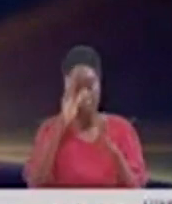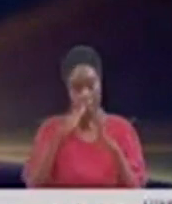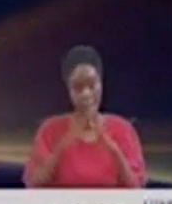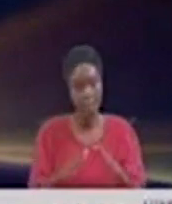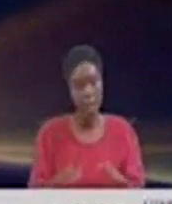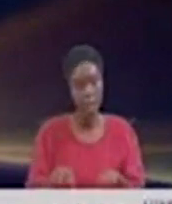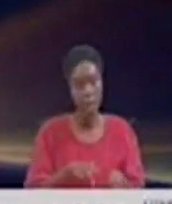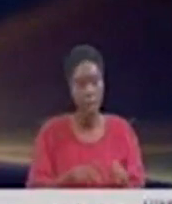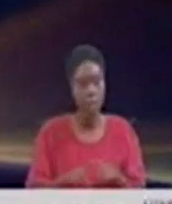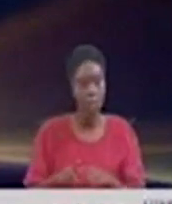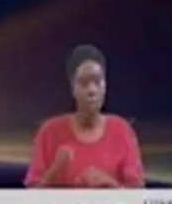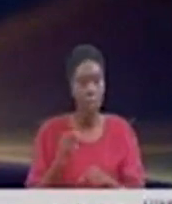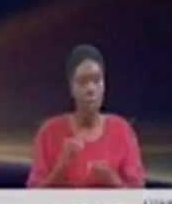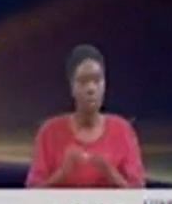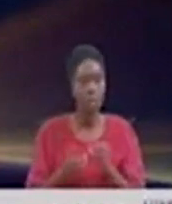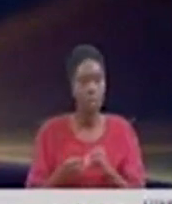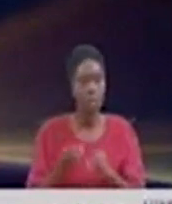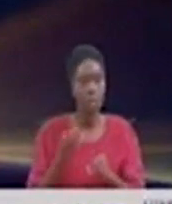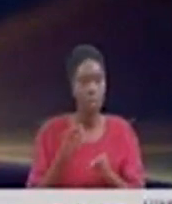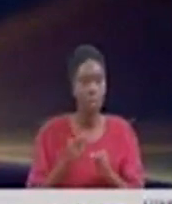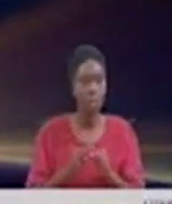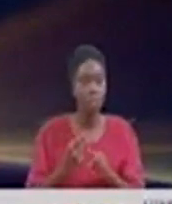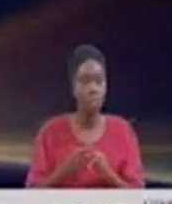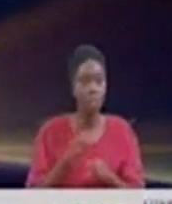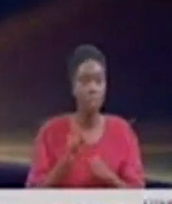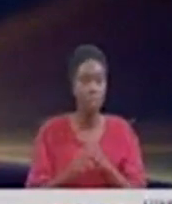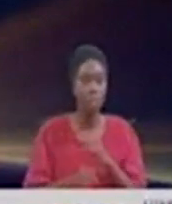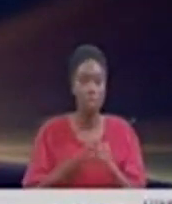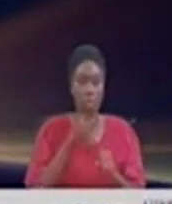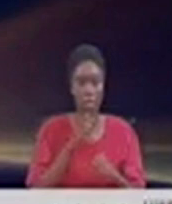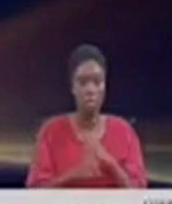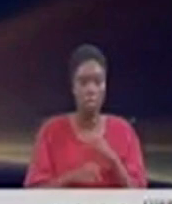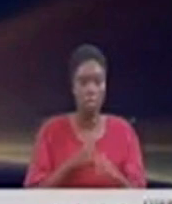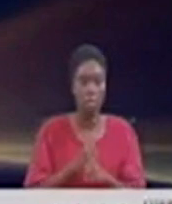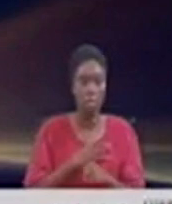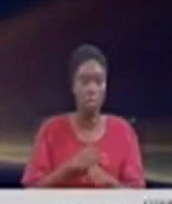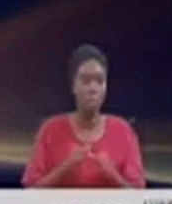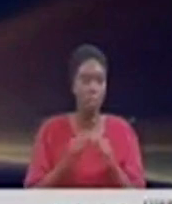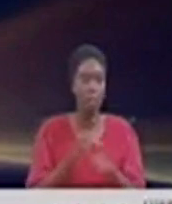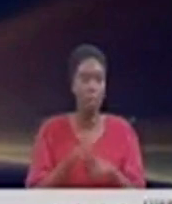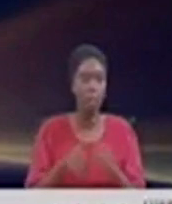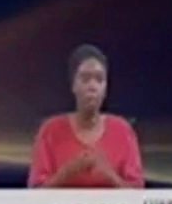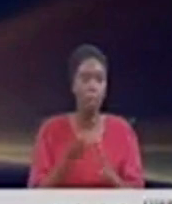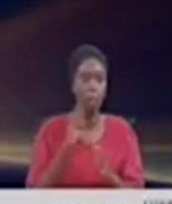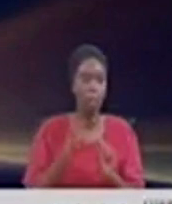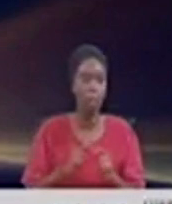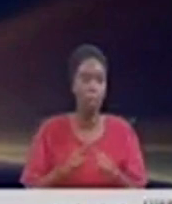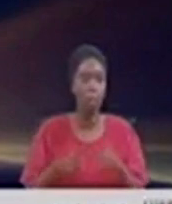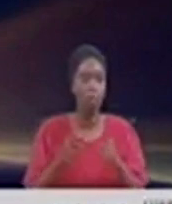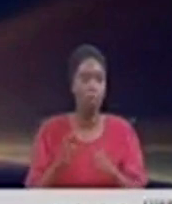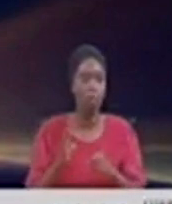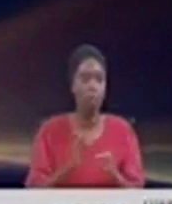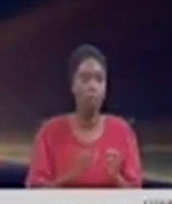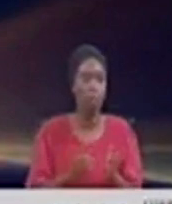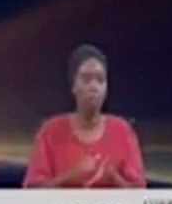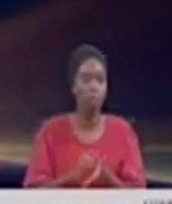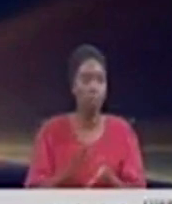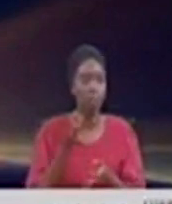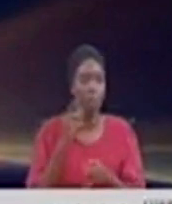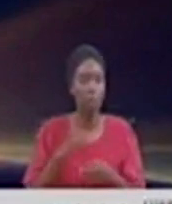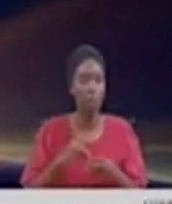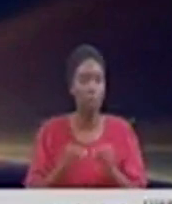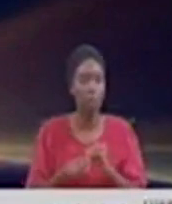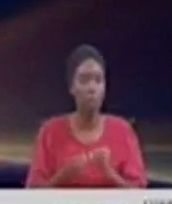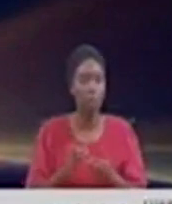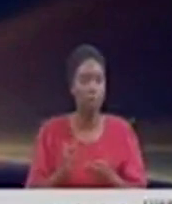to the number of the names, from 20 years old and upward, all that were able to go forth to war, those that were numbered of